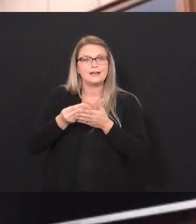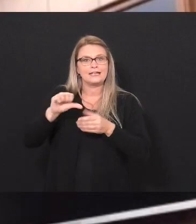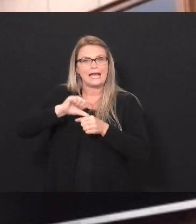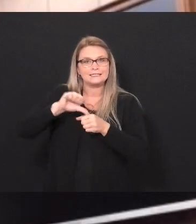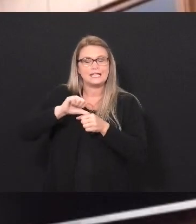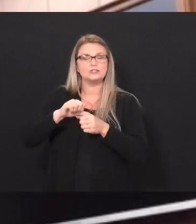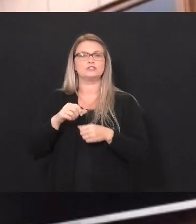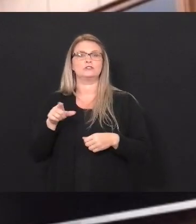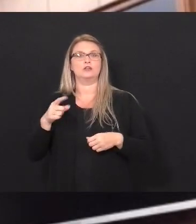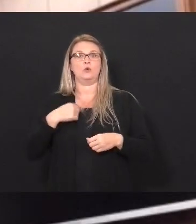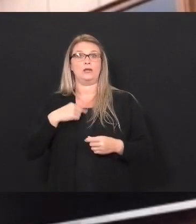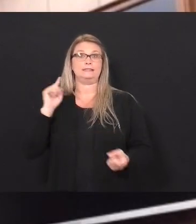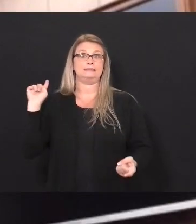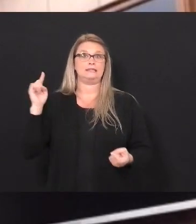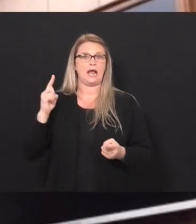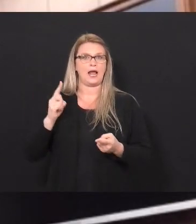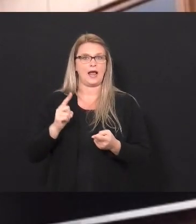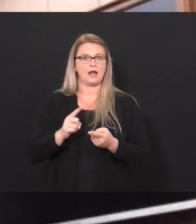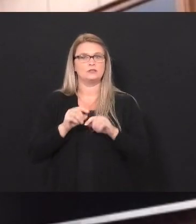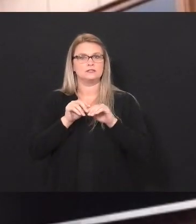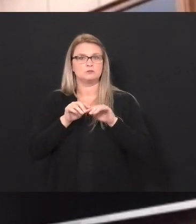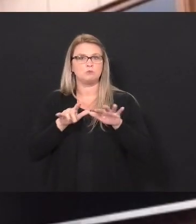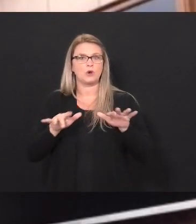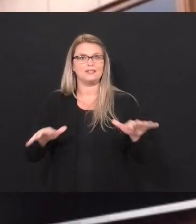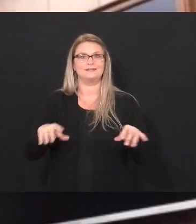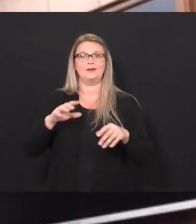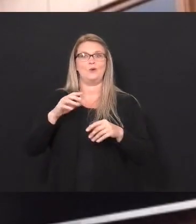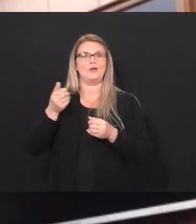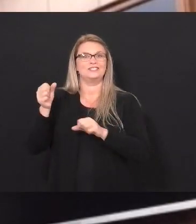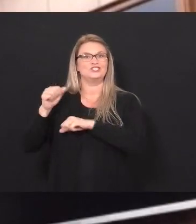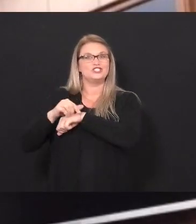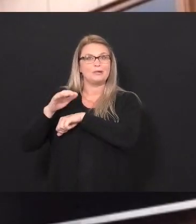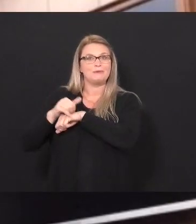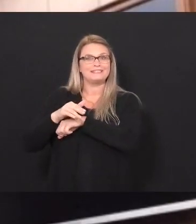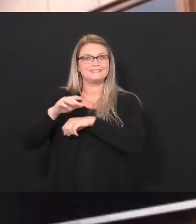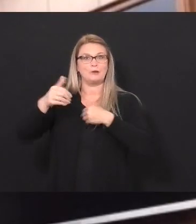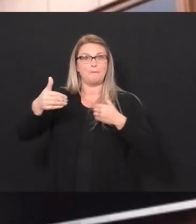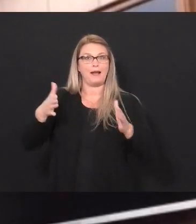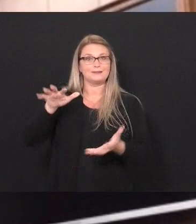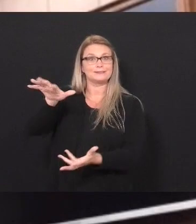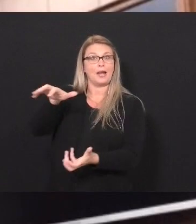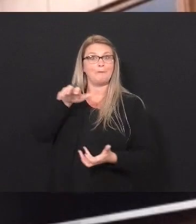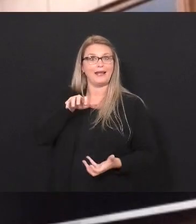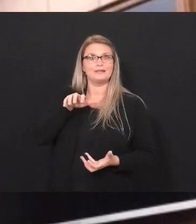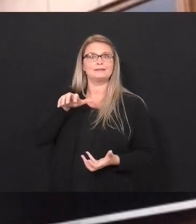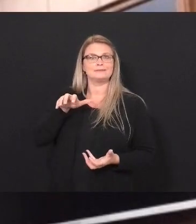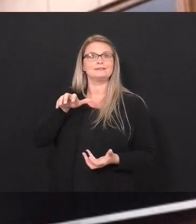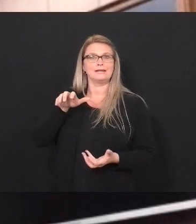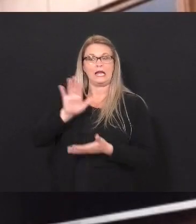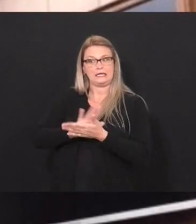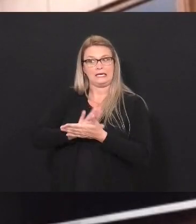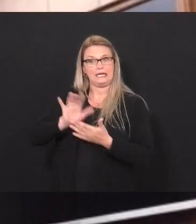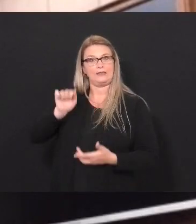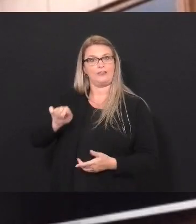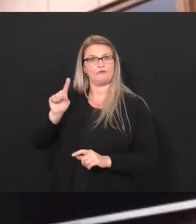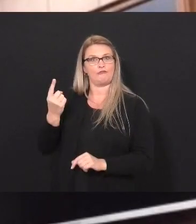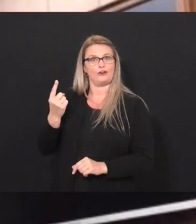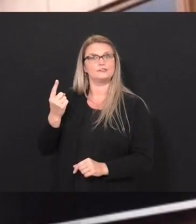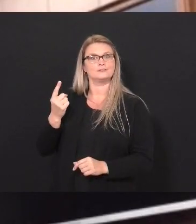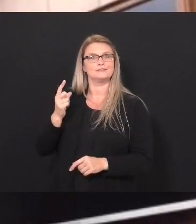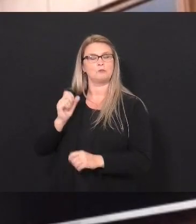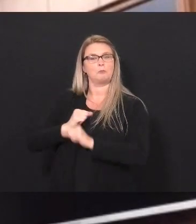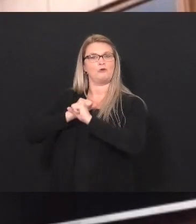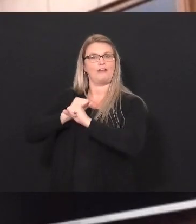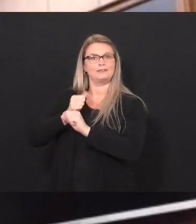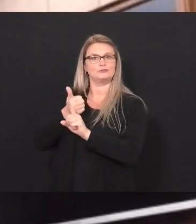on decontamination of cargo and packaging as it comes in. Again, going to the point that the governor and Dr. Marsh